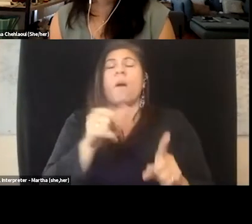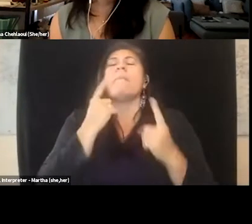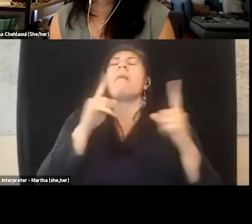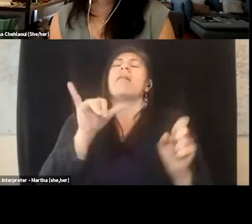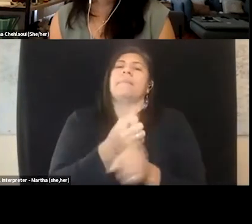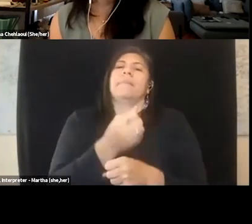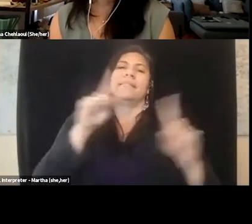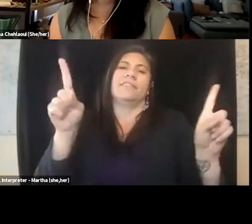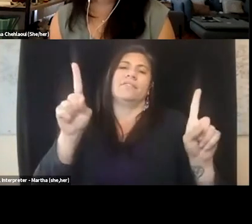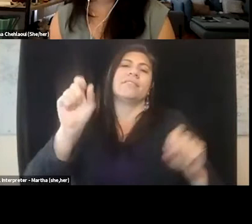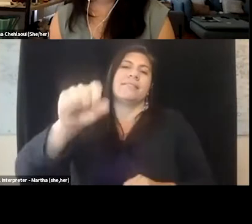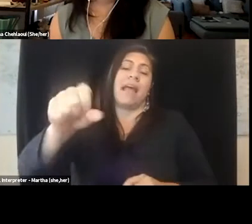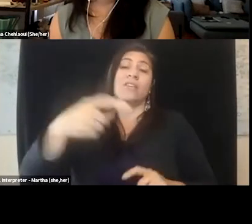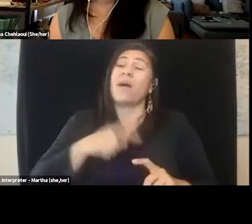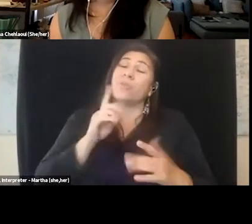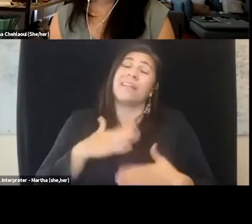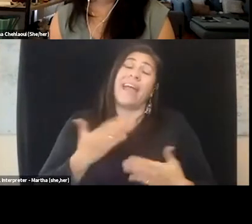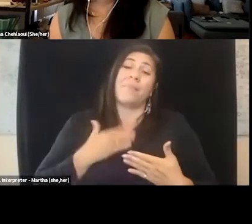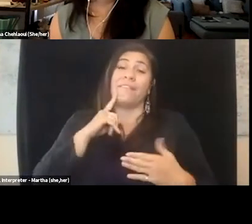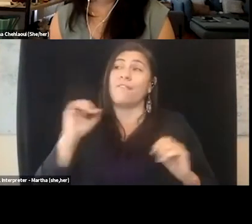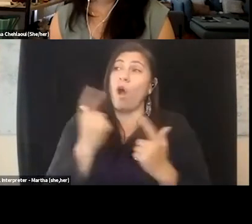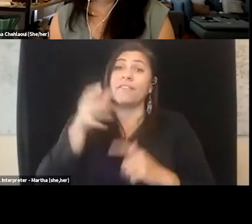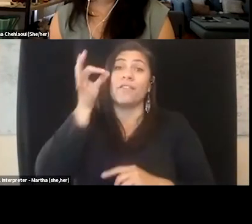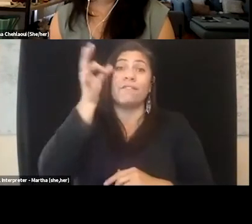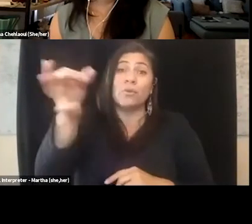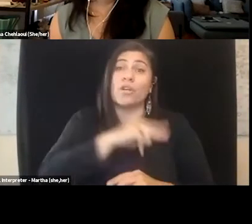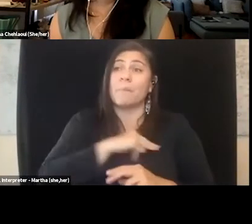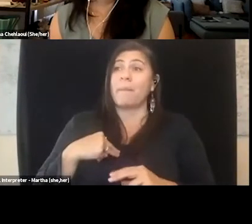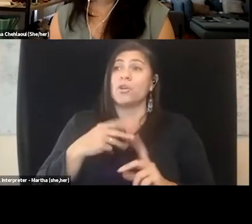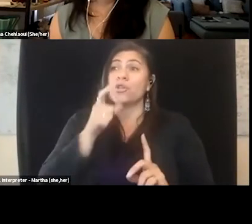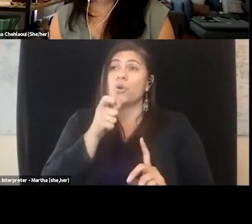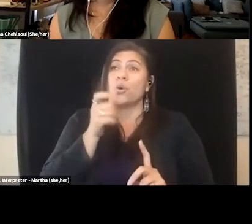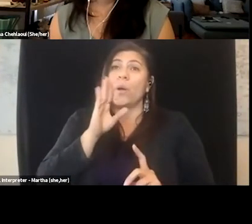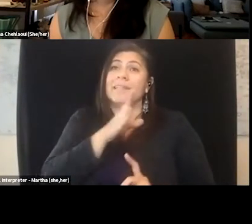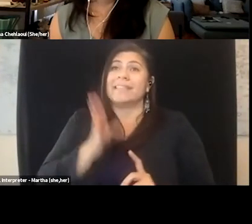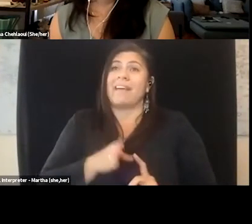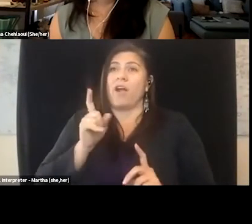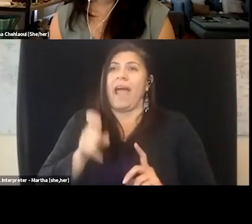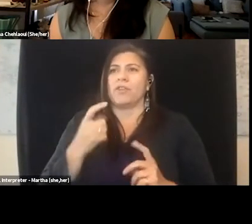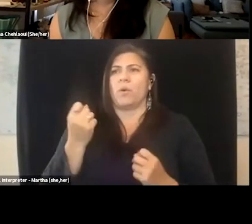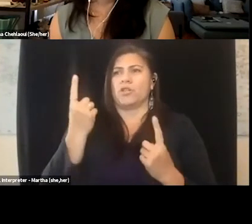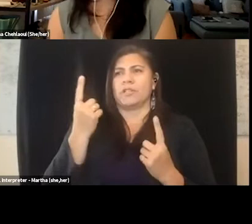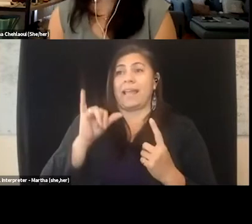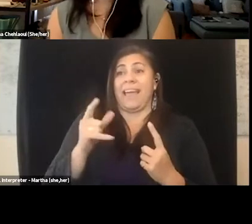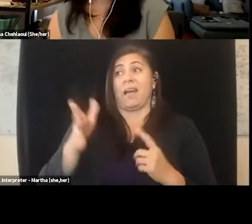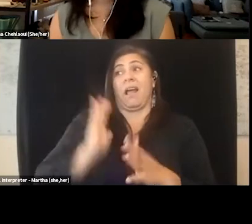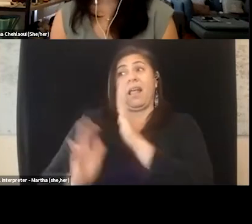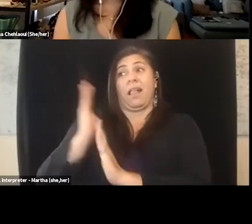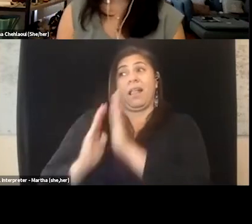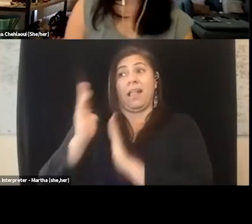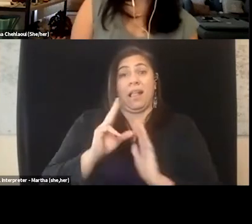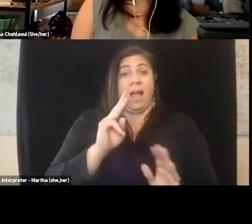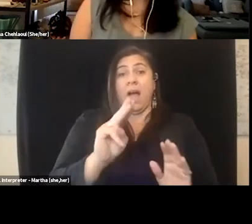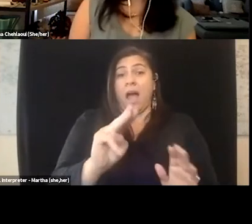And I'm really happy for all the future members who will never even even understand that there was a time when MENA was not